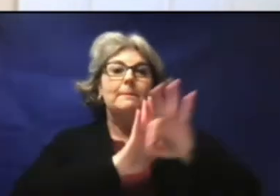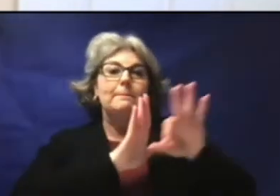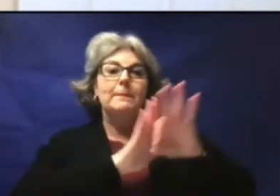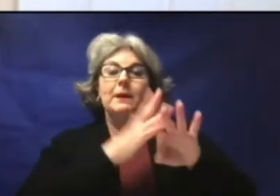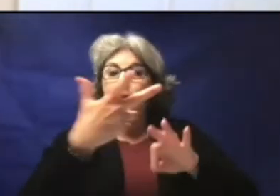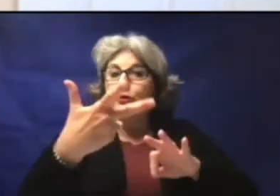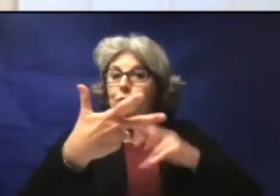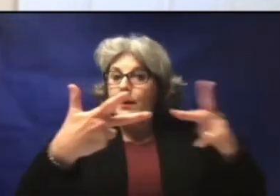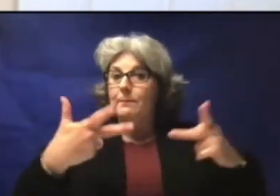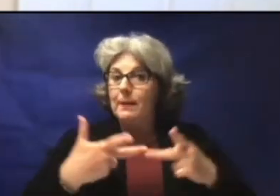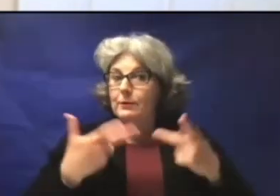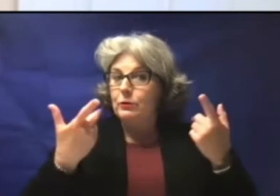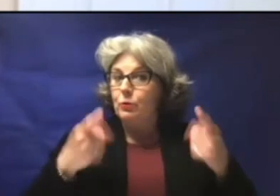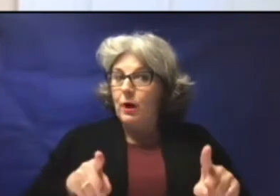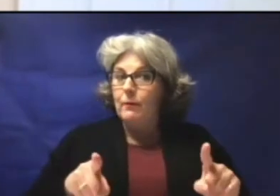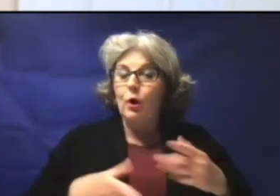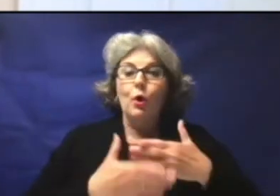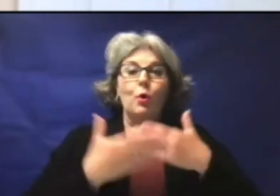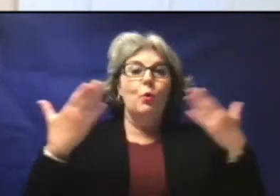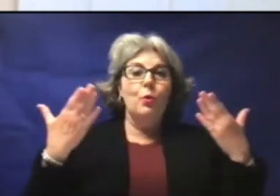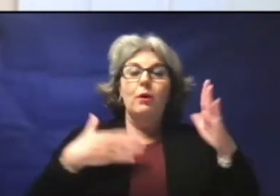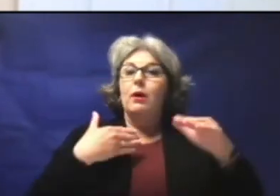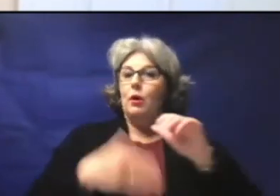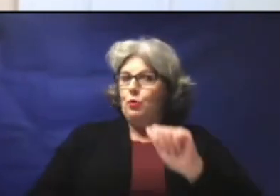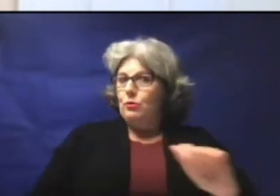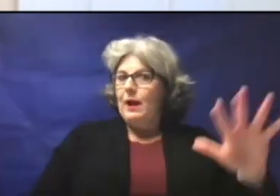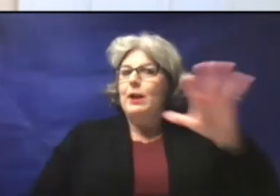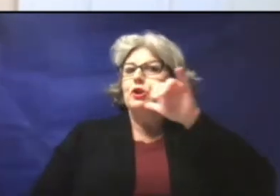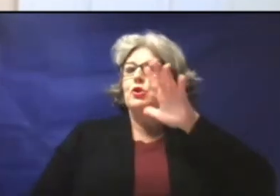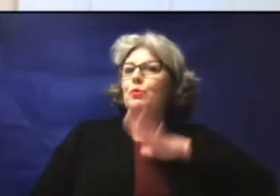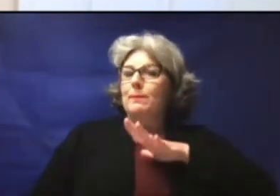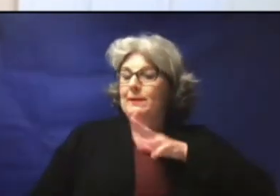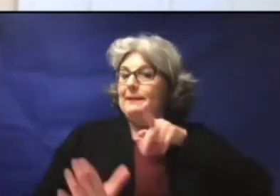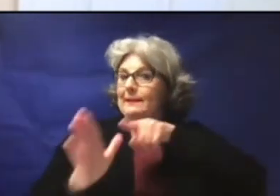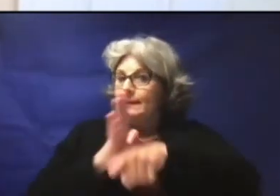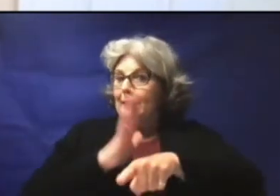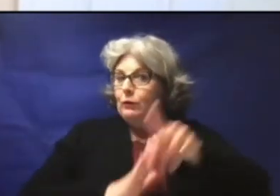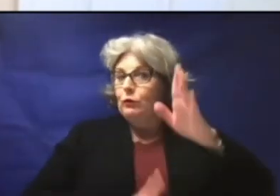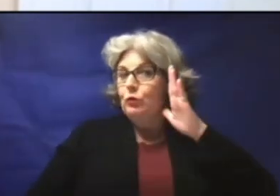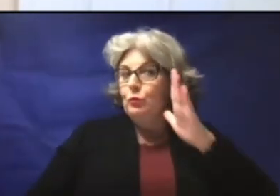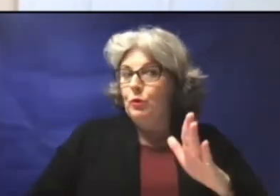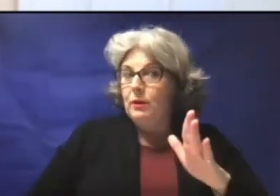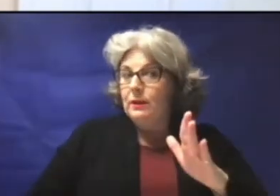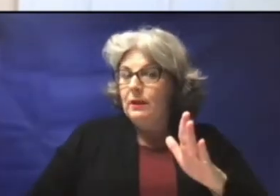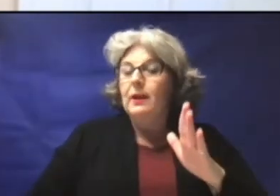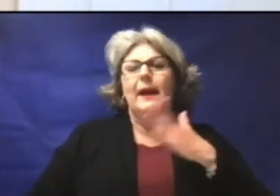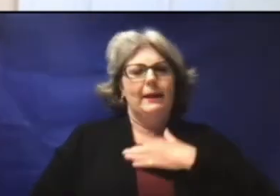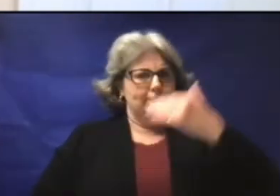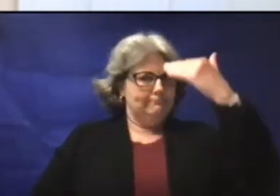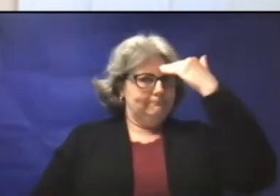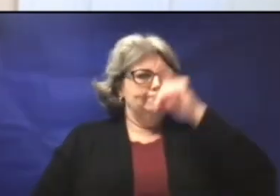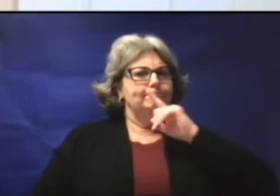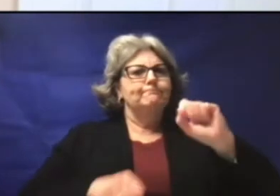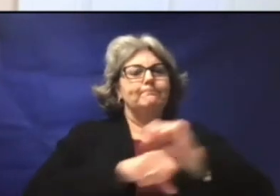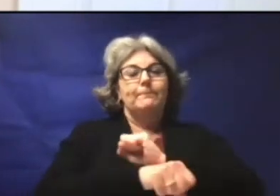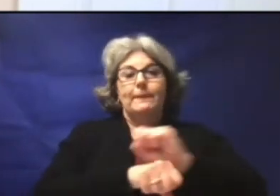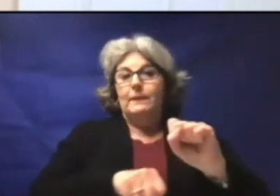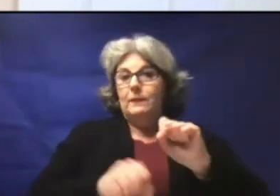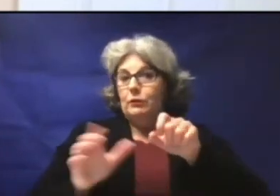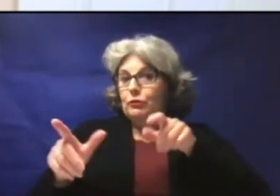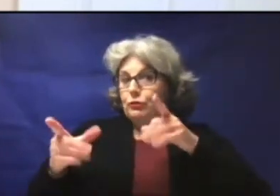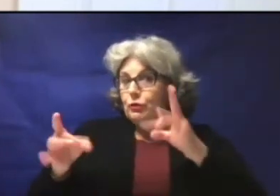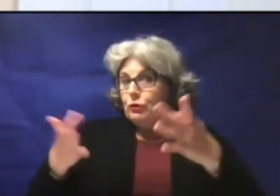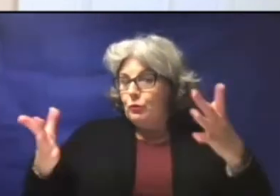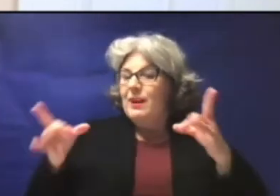places where there would be no doubt that Asian women would be killed, and there is no doubt in my mind that these shootings were a hate